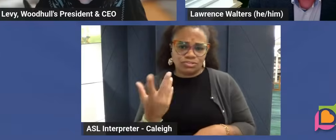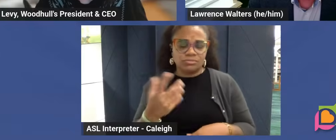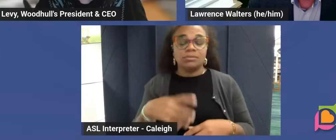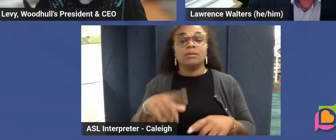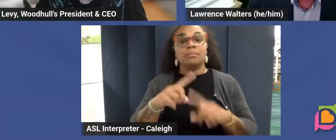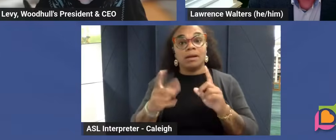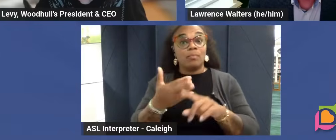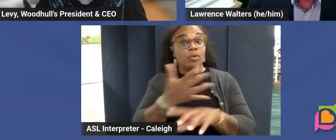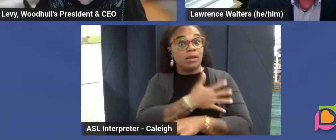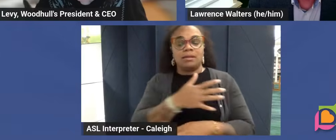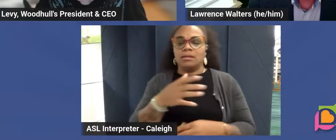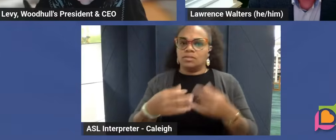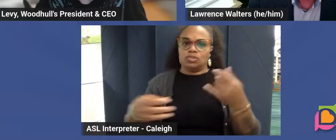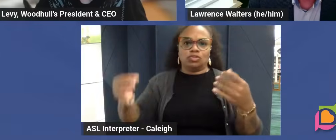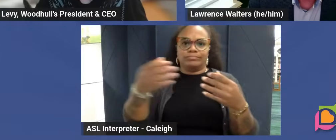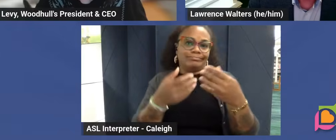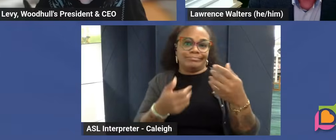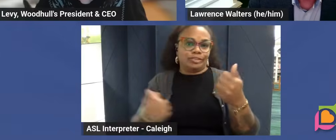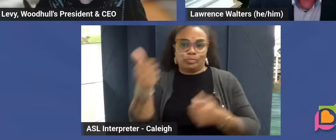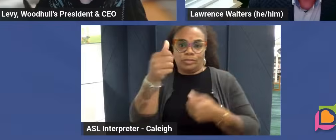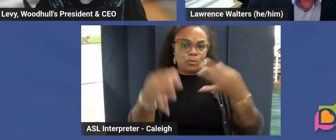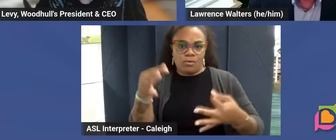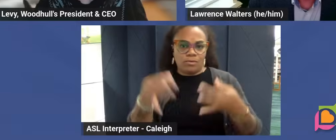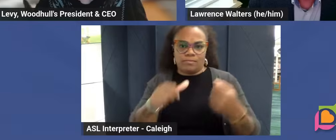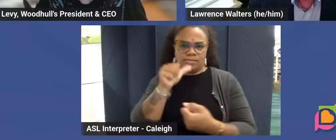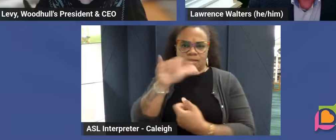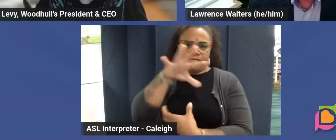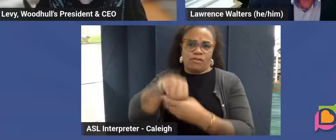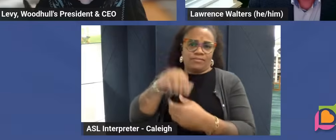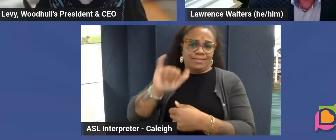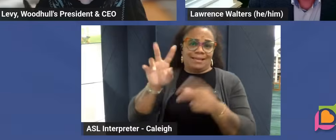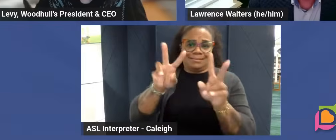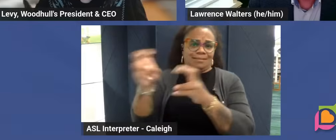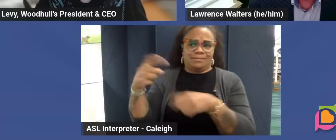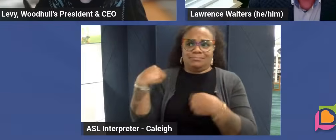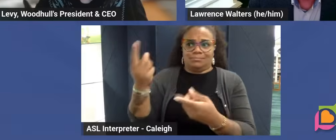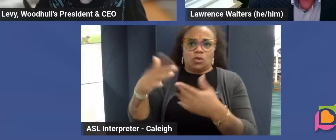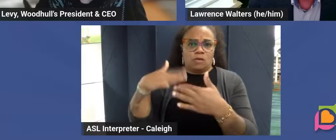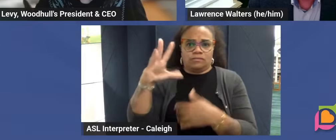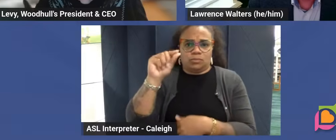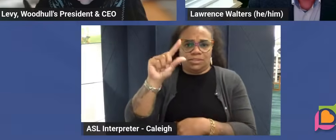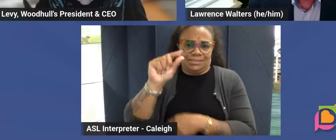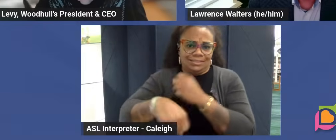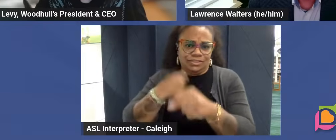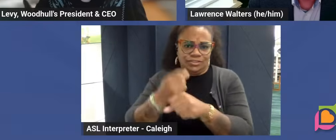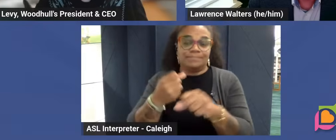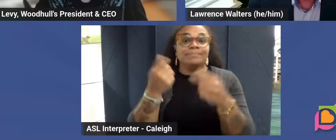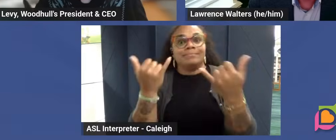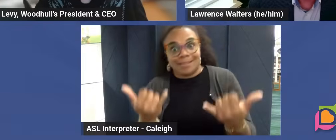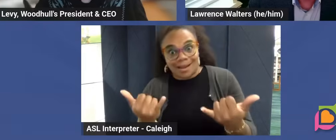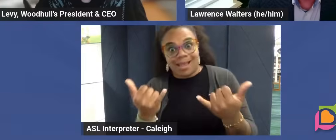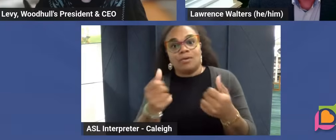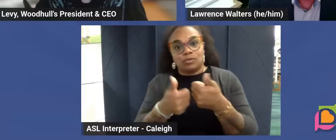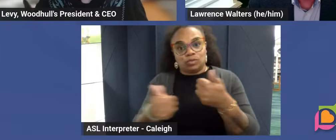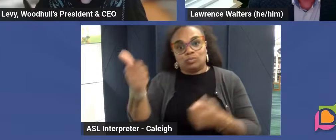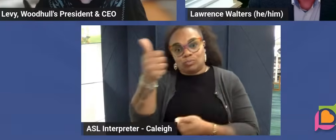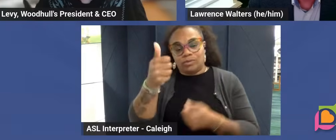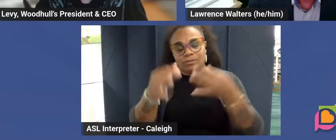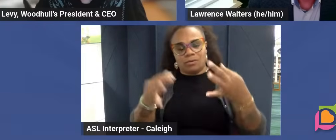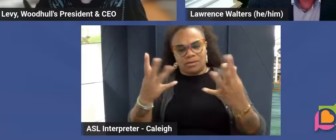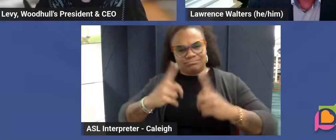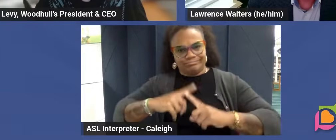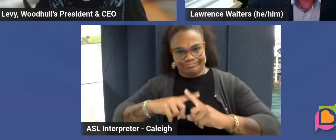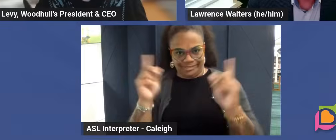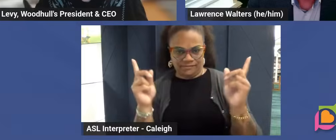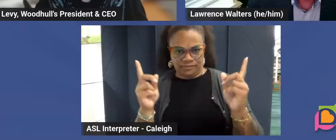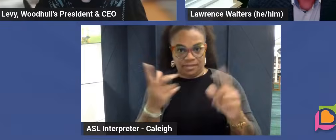not spoken on that issue for about 20 years. And we obviously have a different court now. And so nobody really knew what was going to